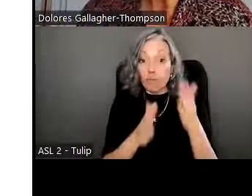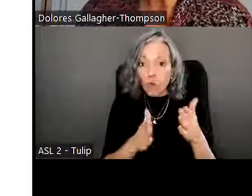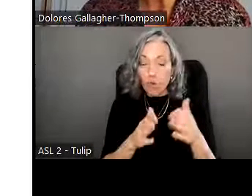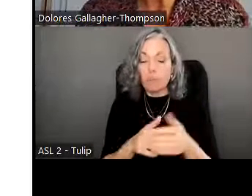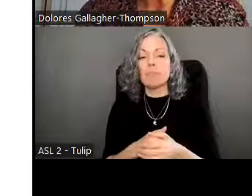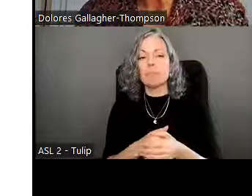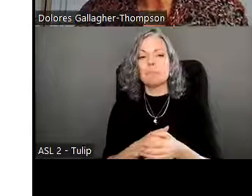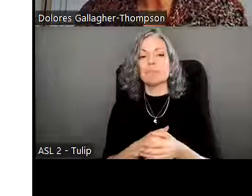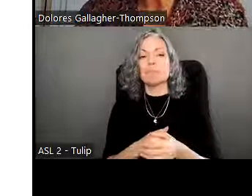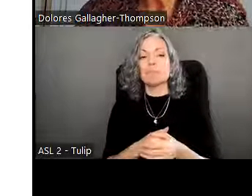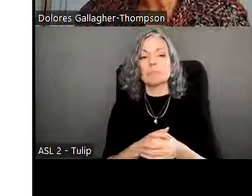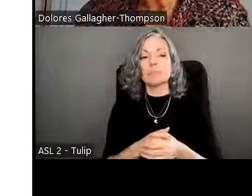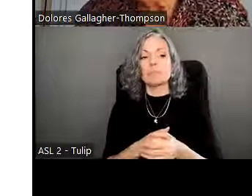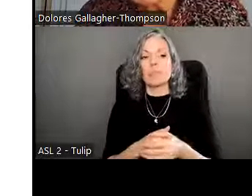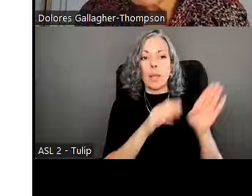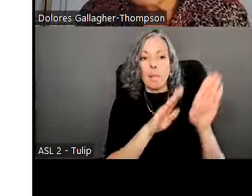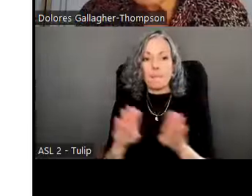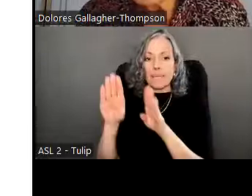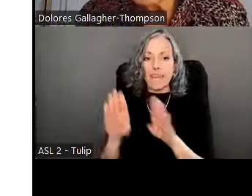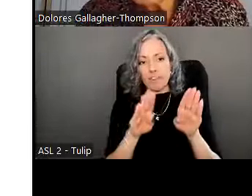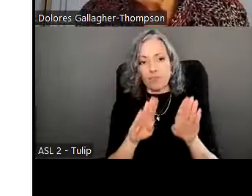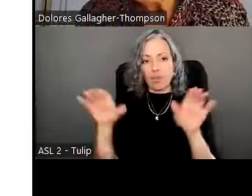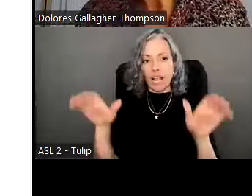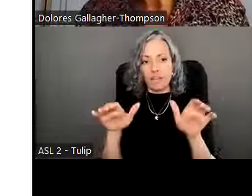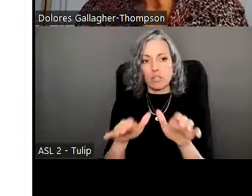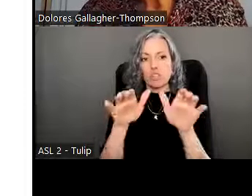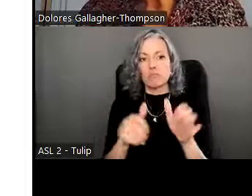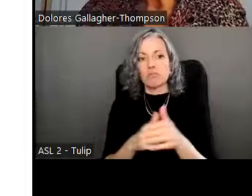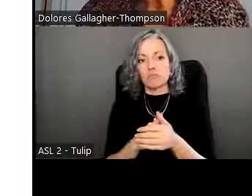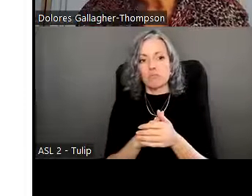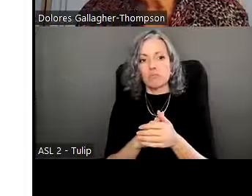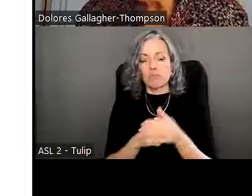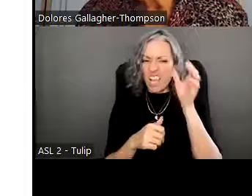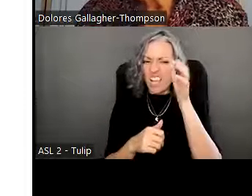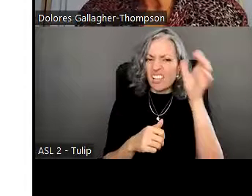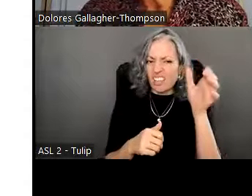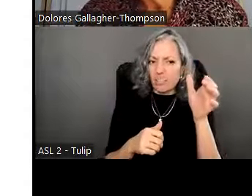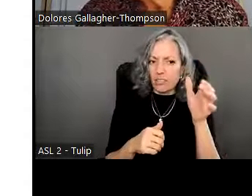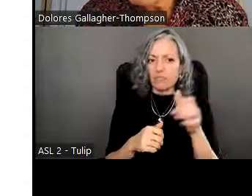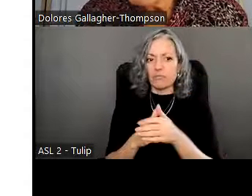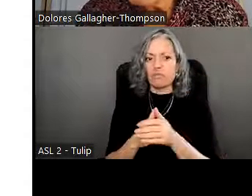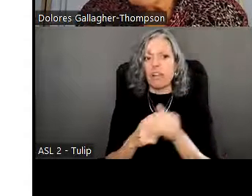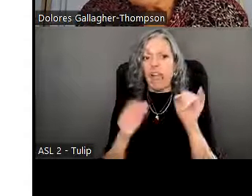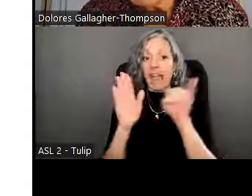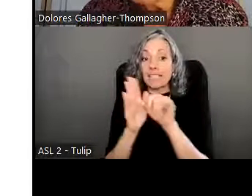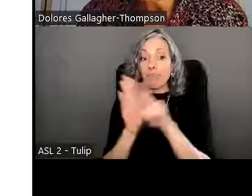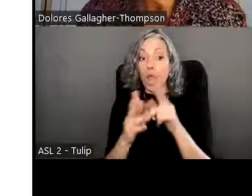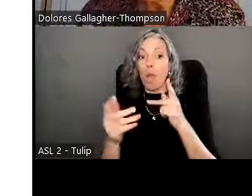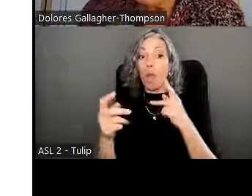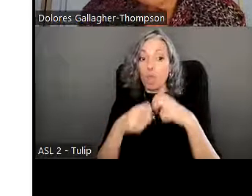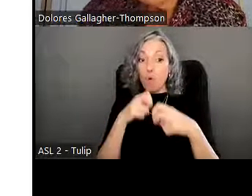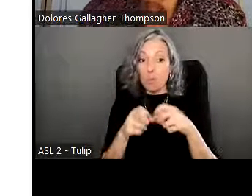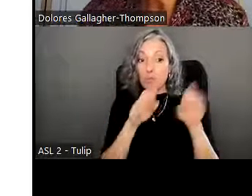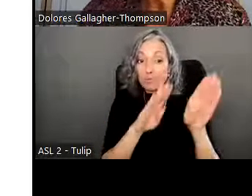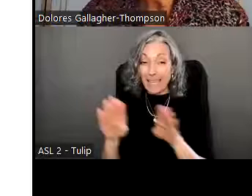other programs as well. Behavioral activation, cognitive reframing, identifying problem behaviors,